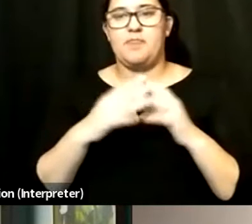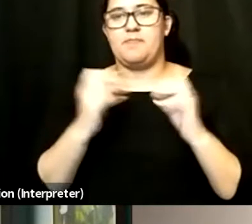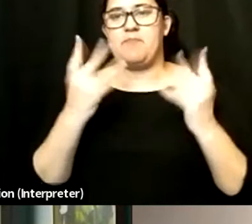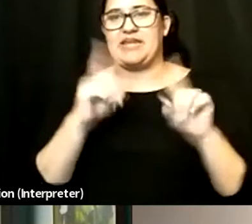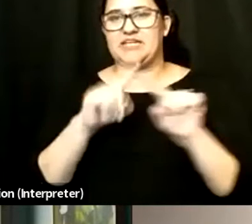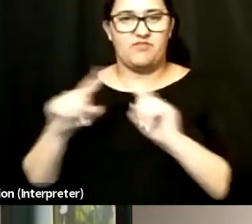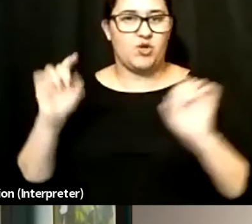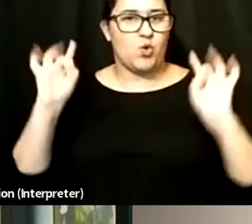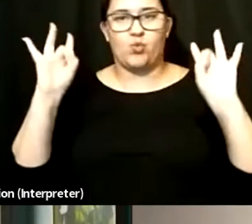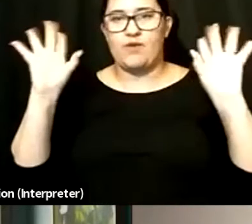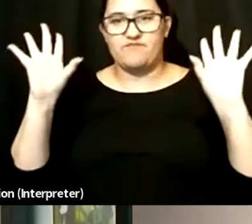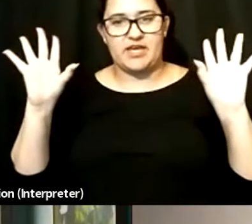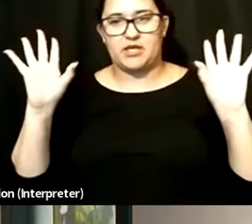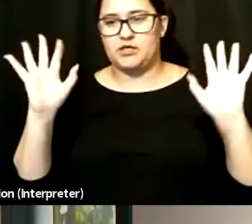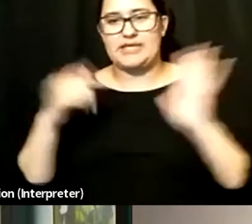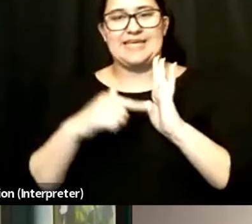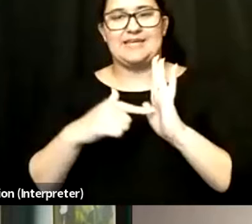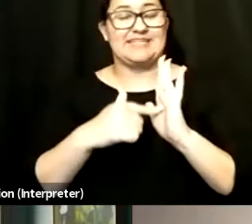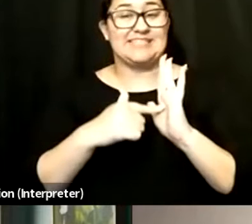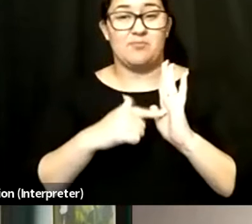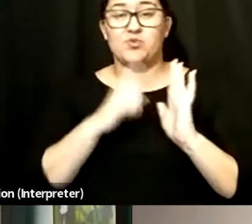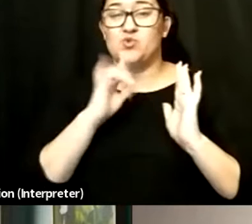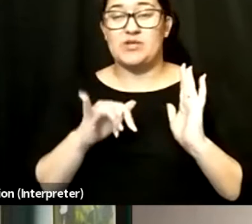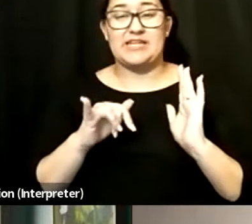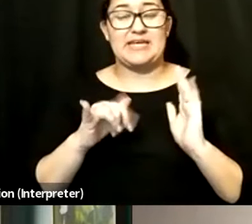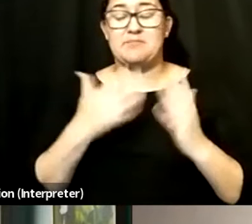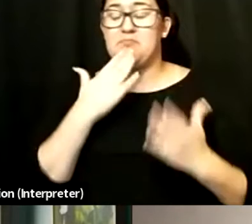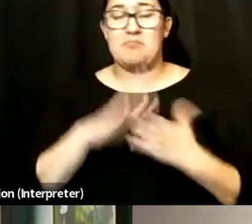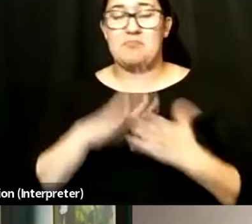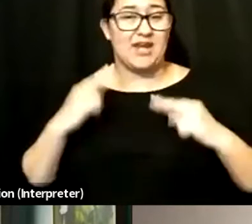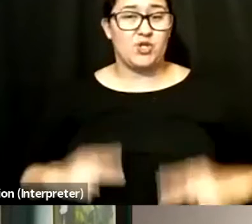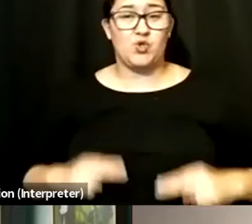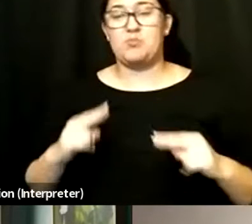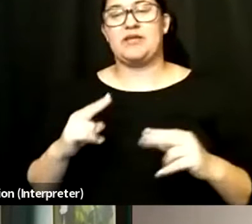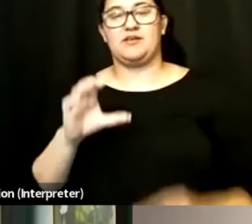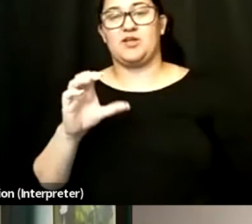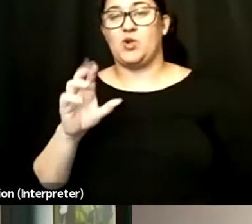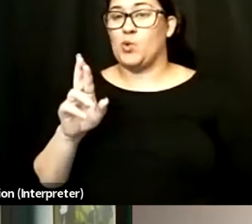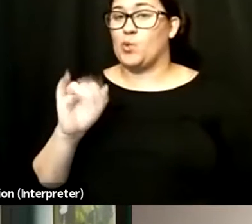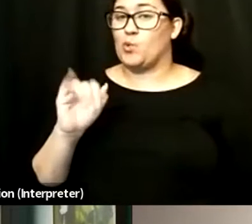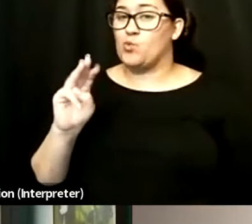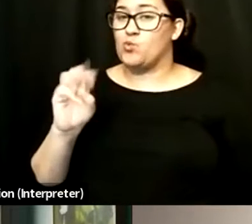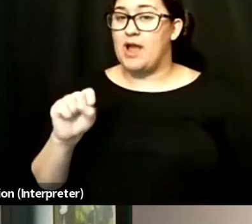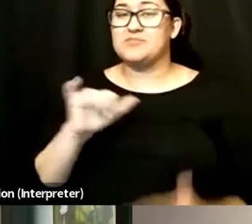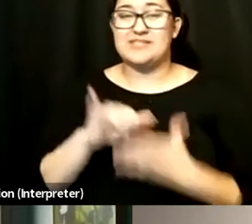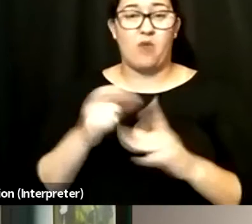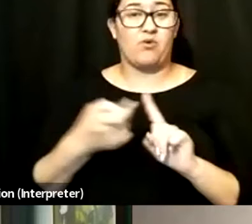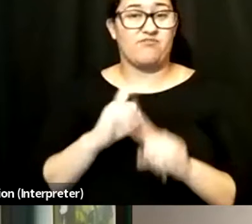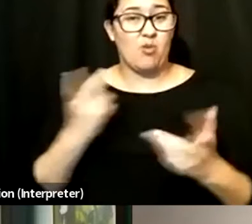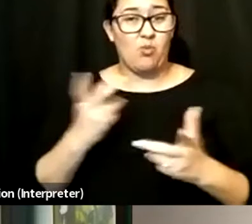examples of real human crimes had been based on ableism mixed